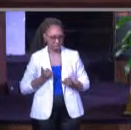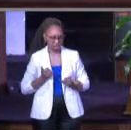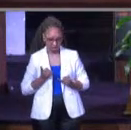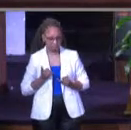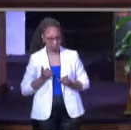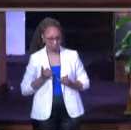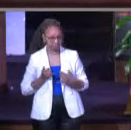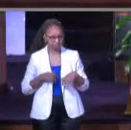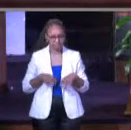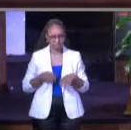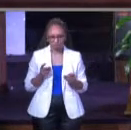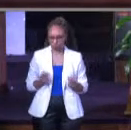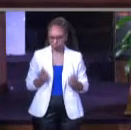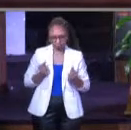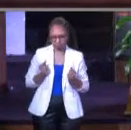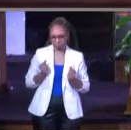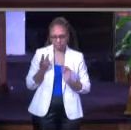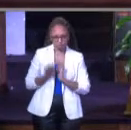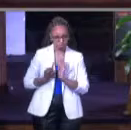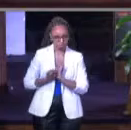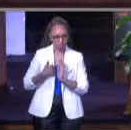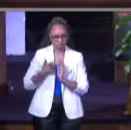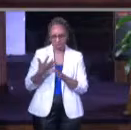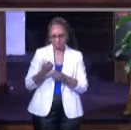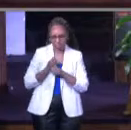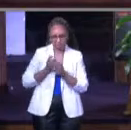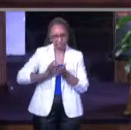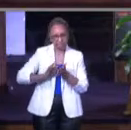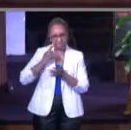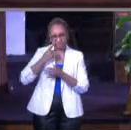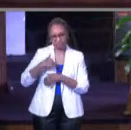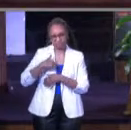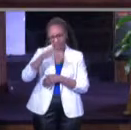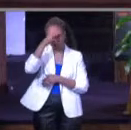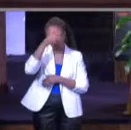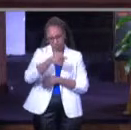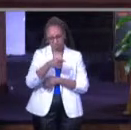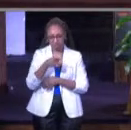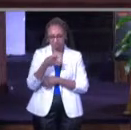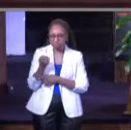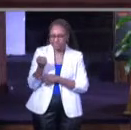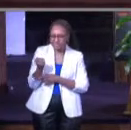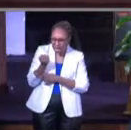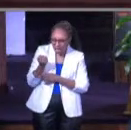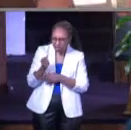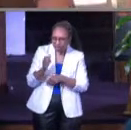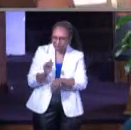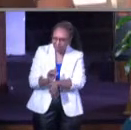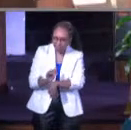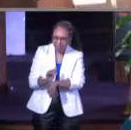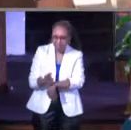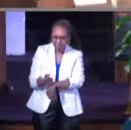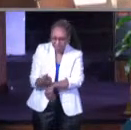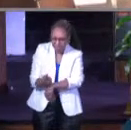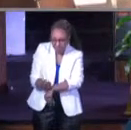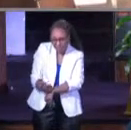And so within 2 hours, I was able to get medicine for dad on a Saturday night, 11